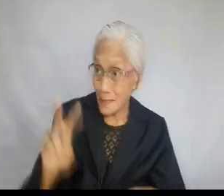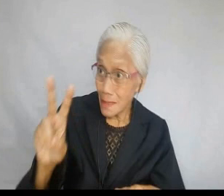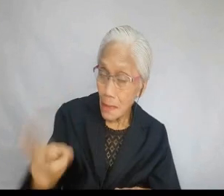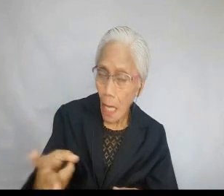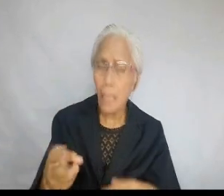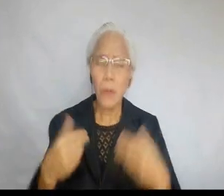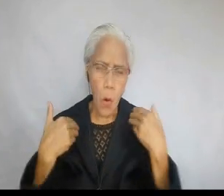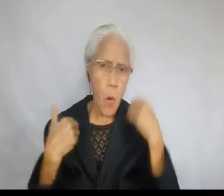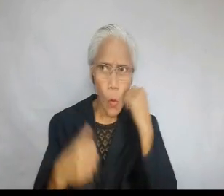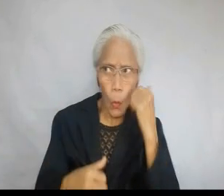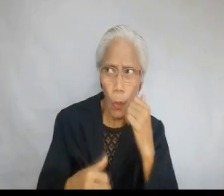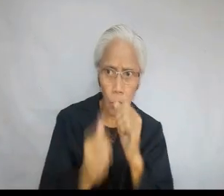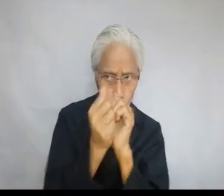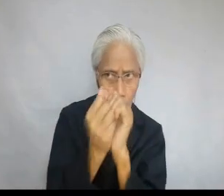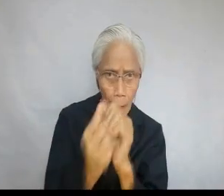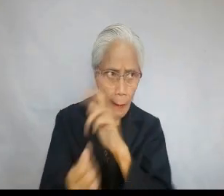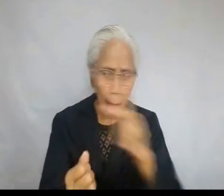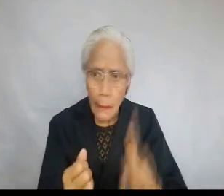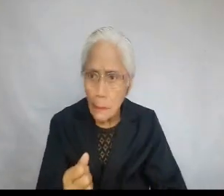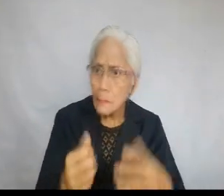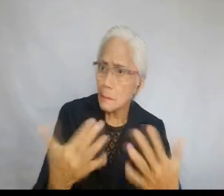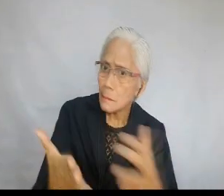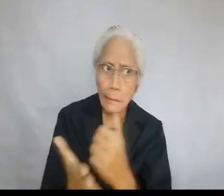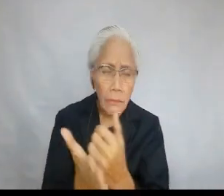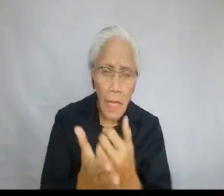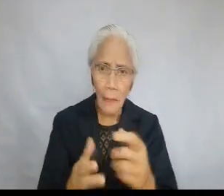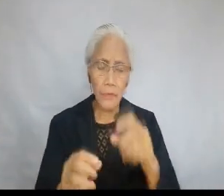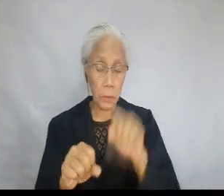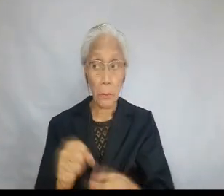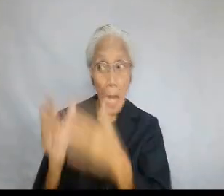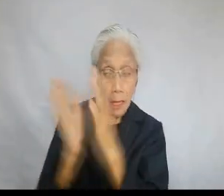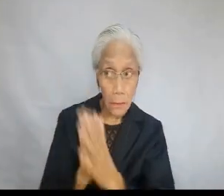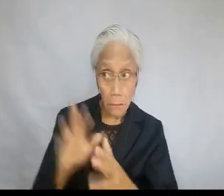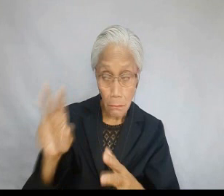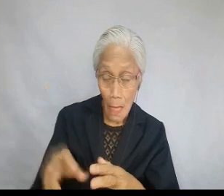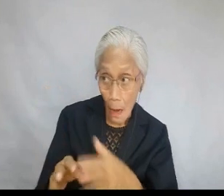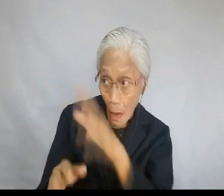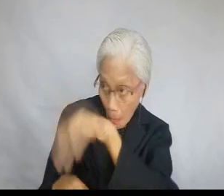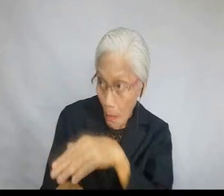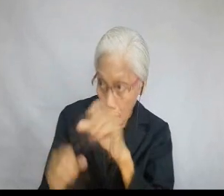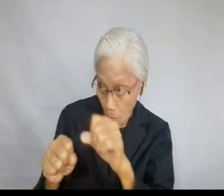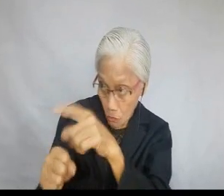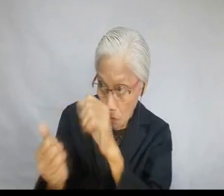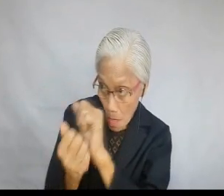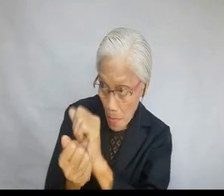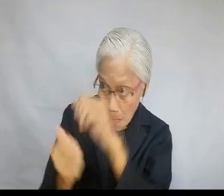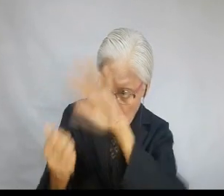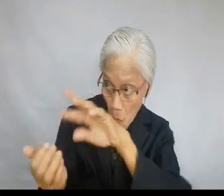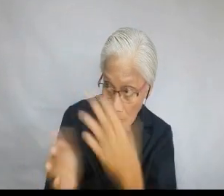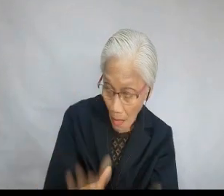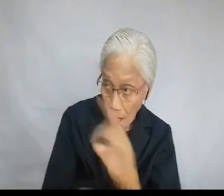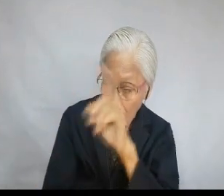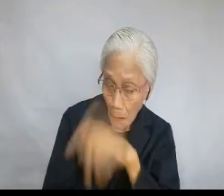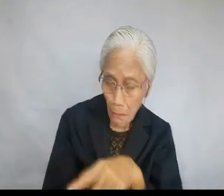for him in his times of need, so he asked, "Would you accompany me to the afterlife?" The second